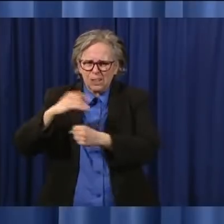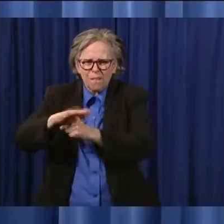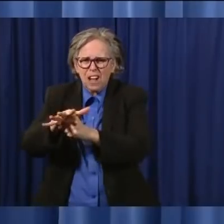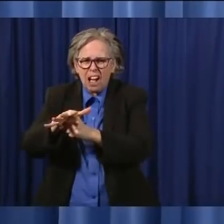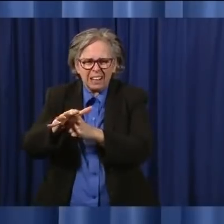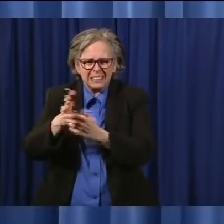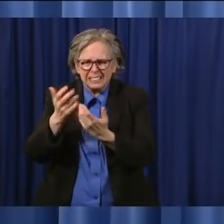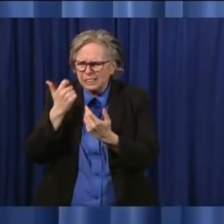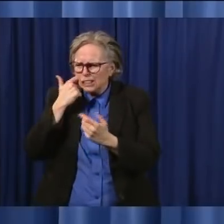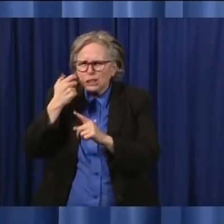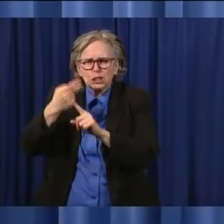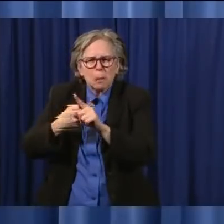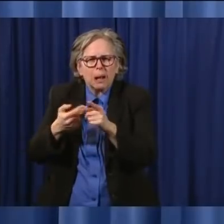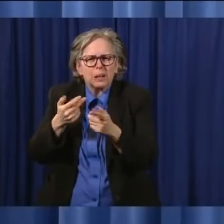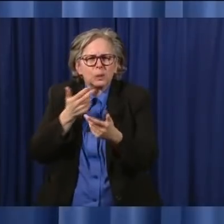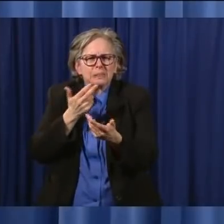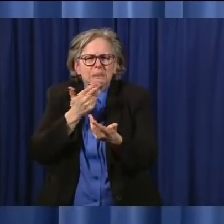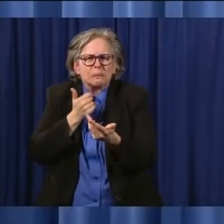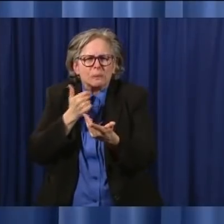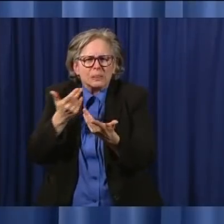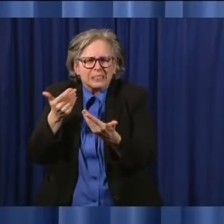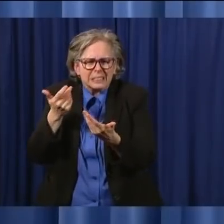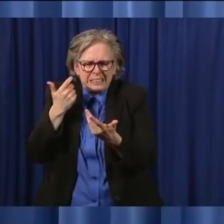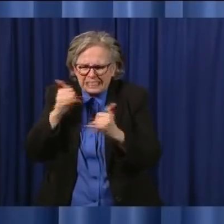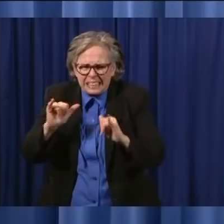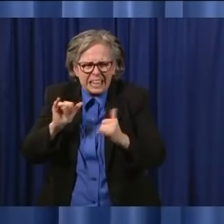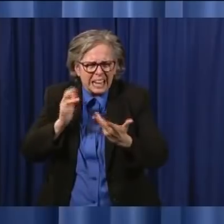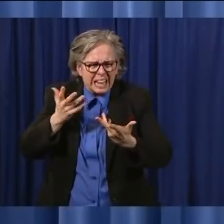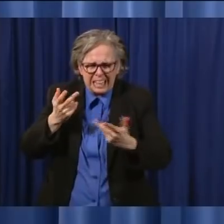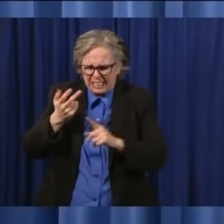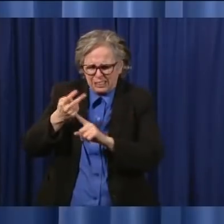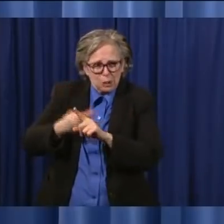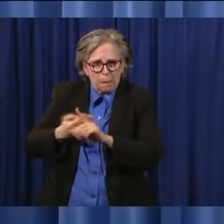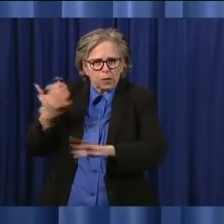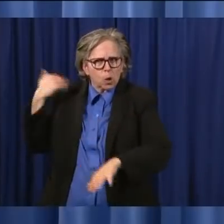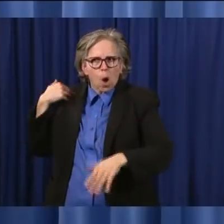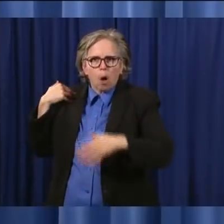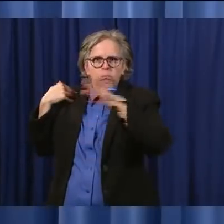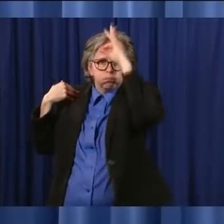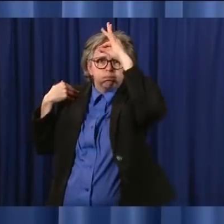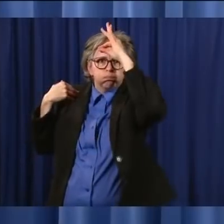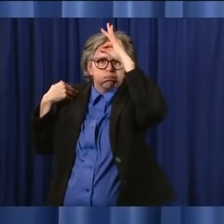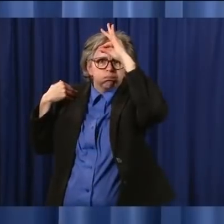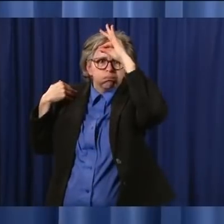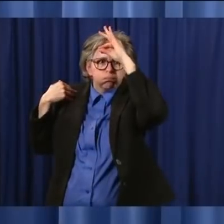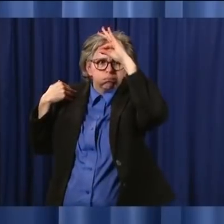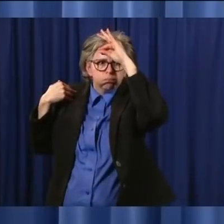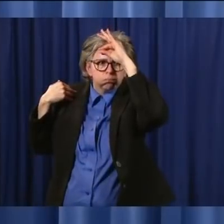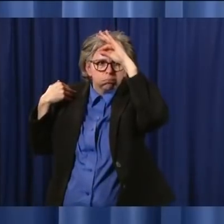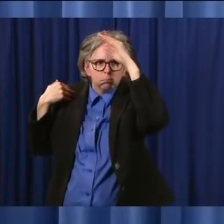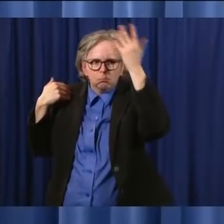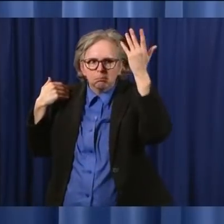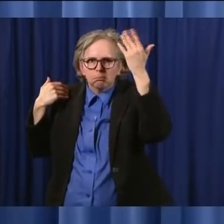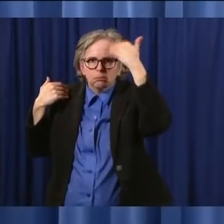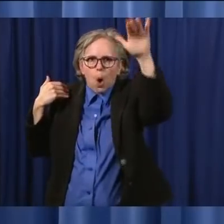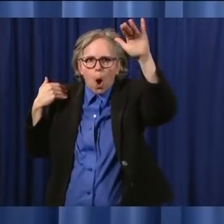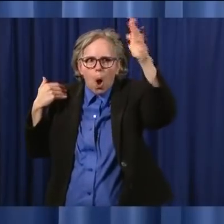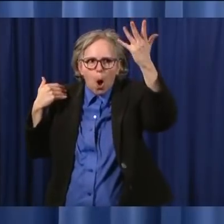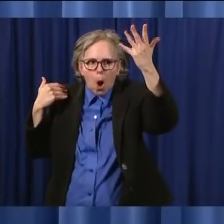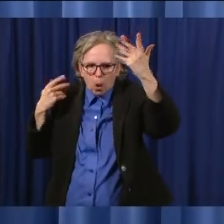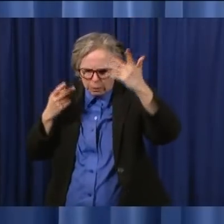no, I don't even know if we had any people that we knew were testing positive for the